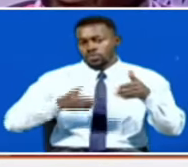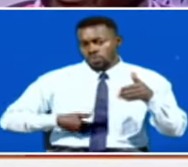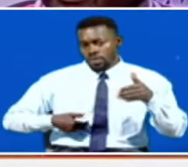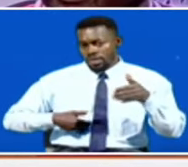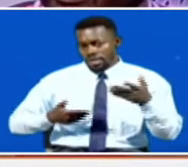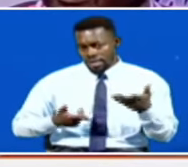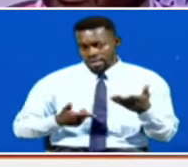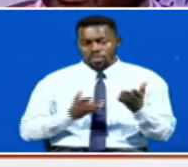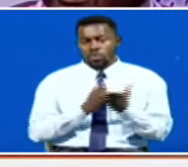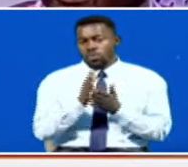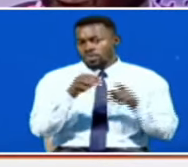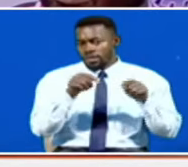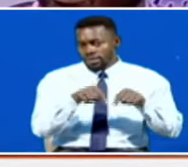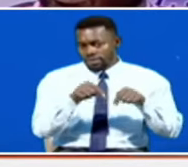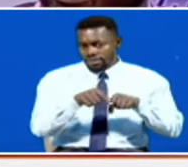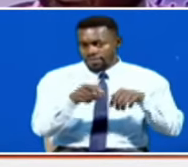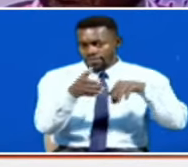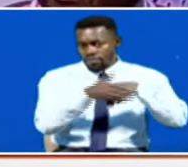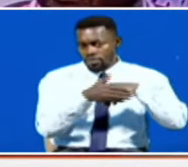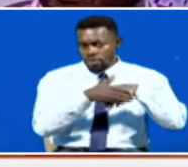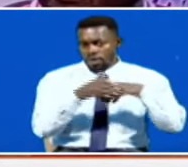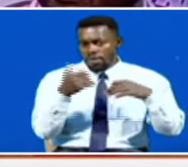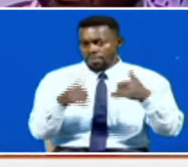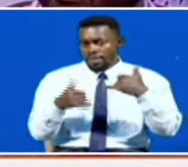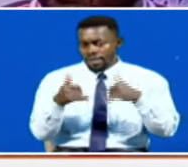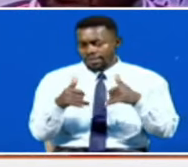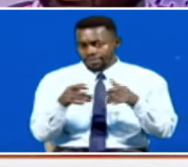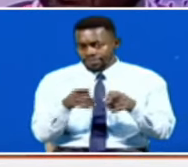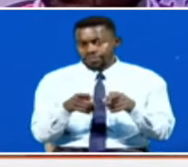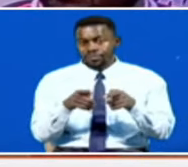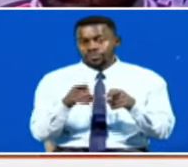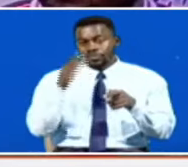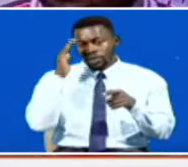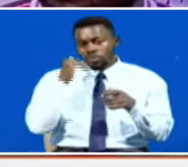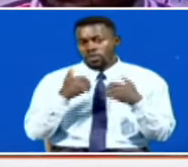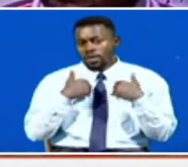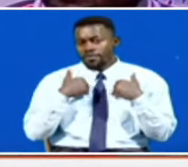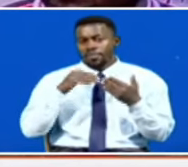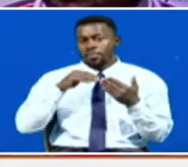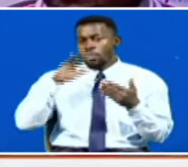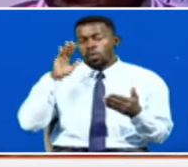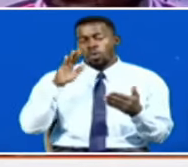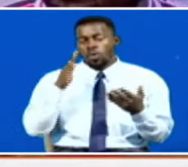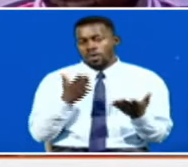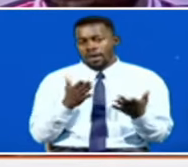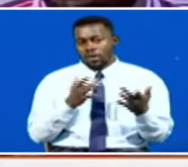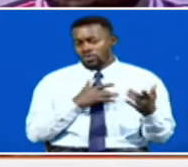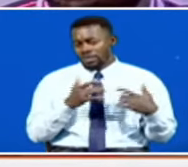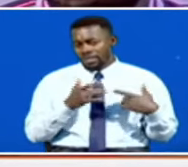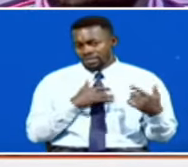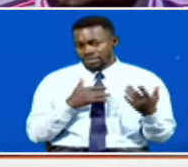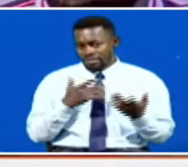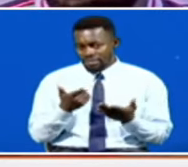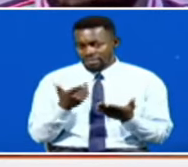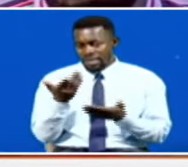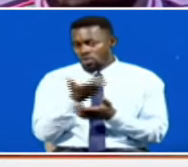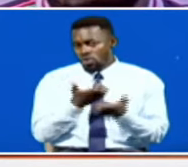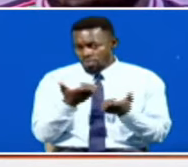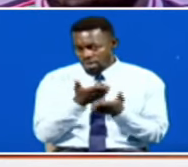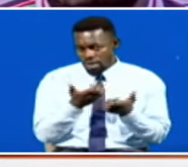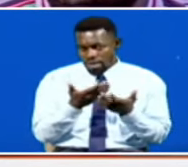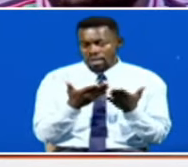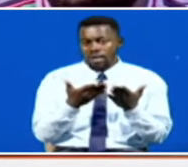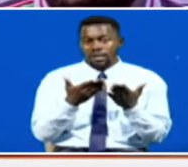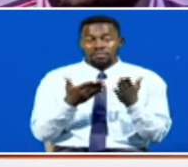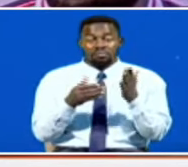so that we can educate them and highlight issues that affect their lives in terms of economic empowerment and financial literacy, and